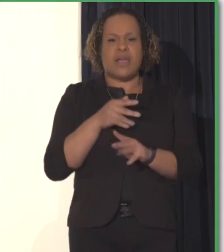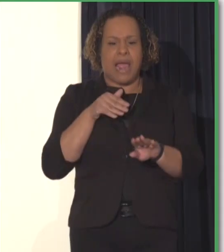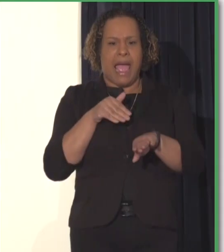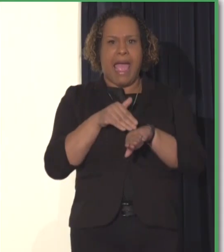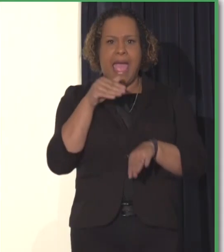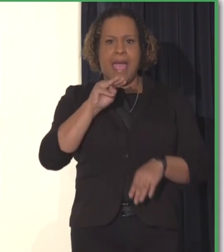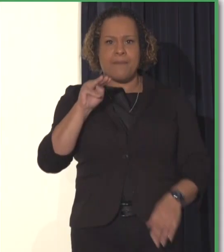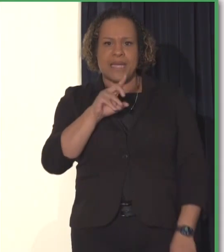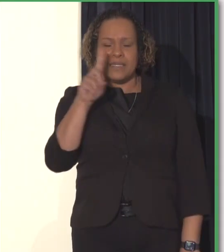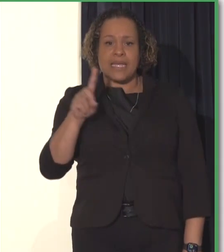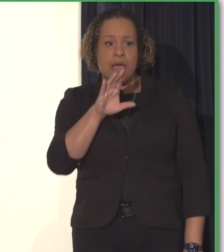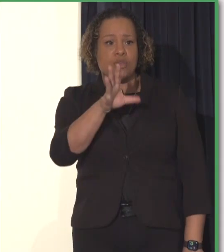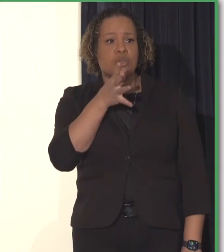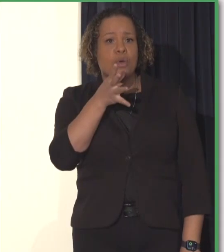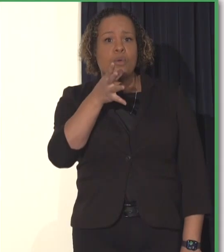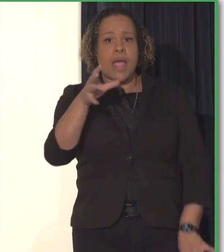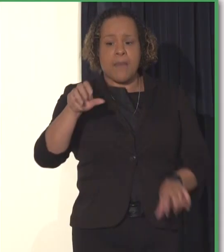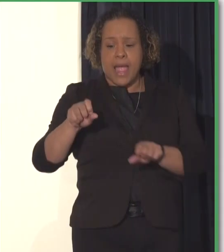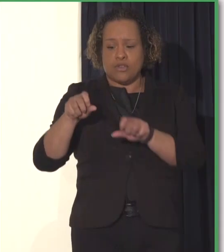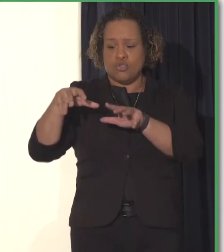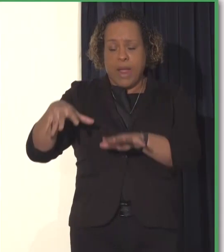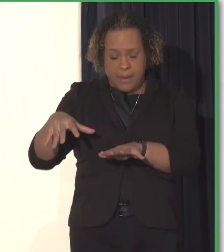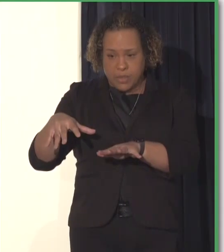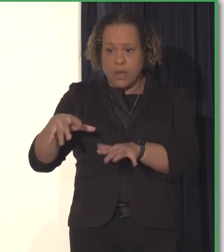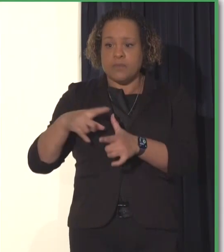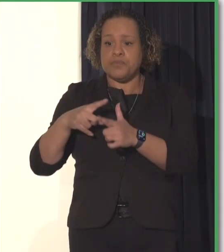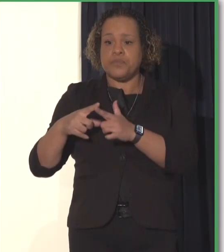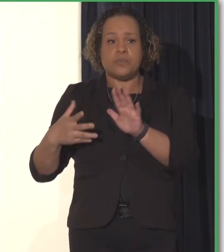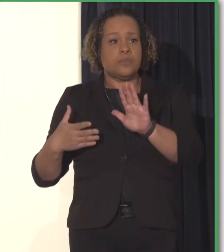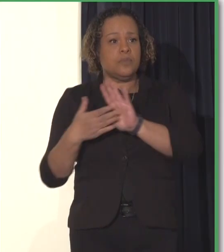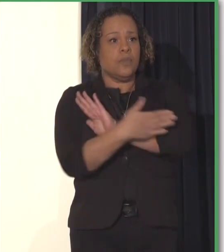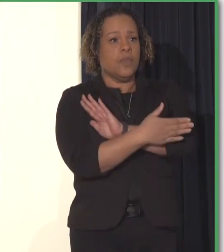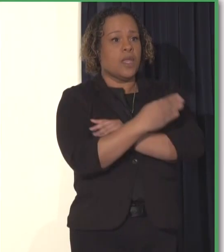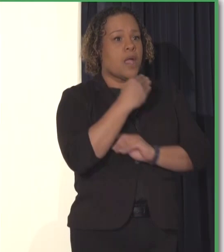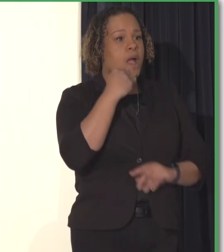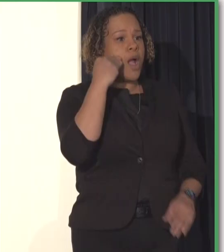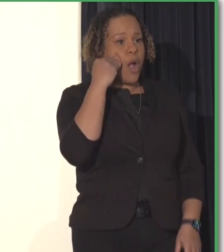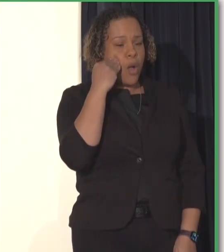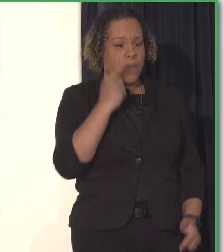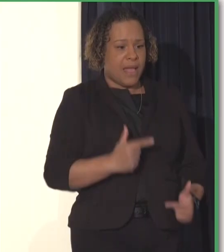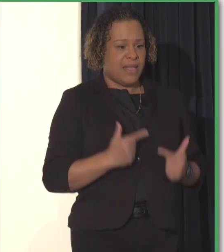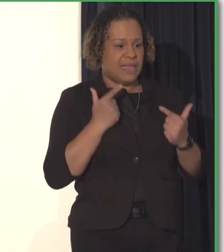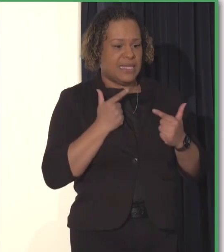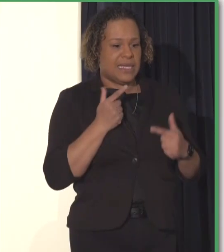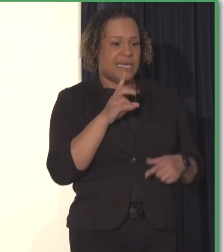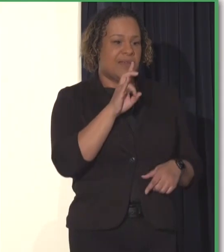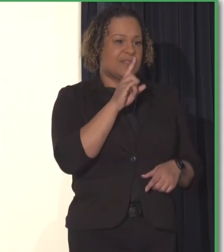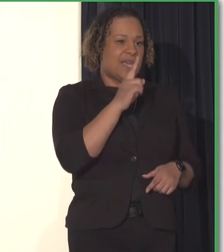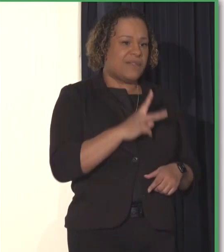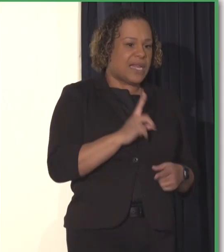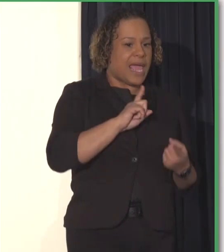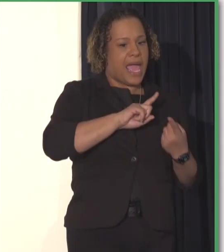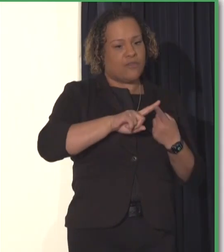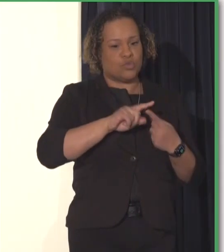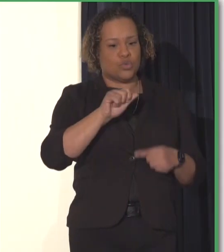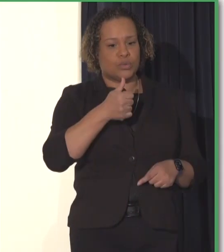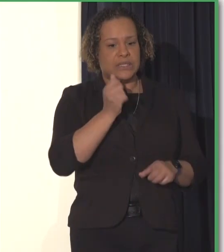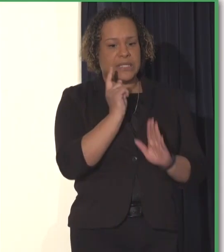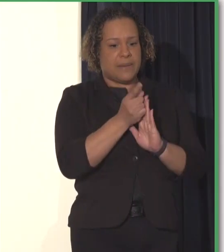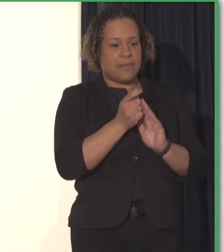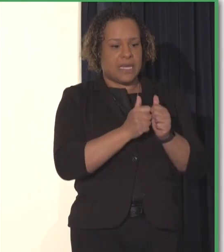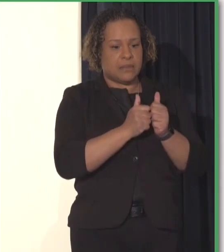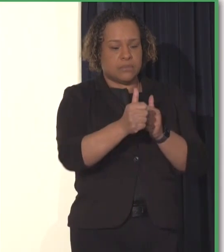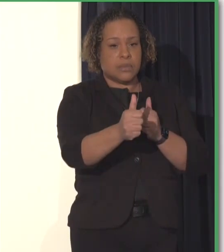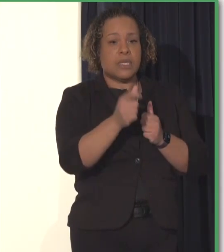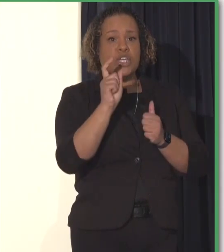Her grandmother had dropped her off and went to her house. Her grandmother lived 7.5 to 10 minutes time period away. There should be